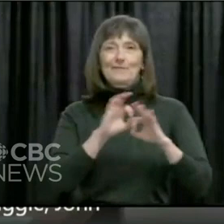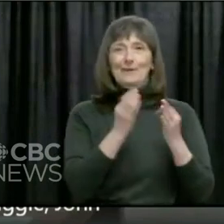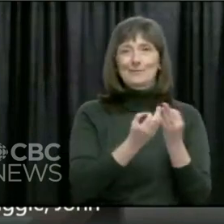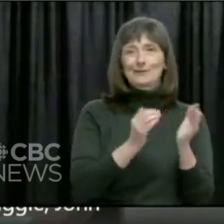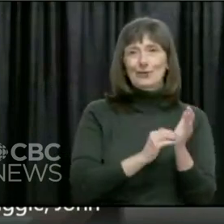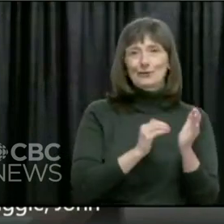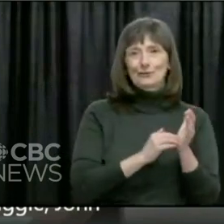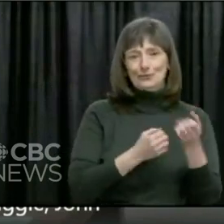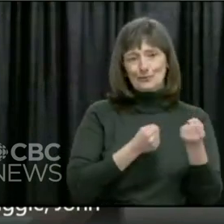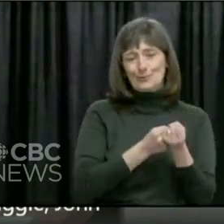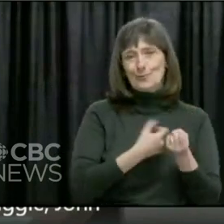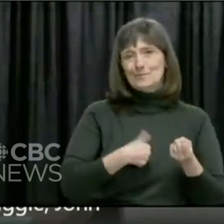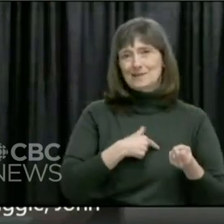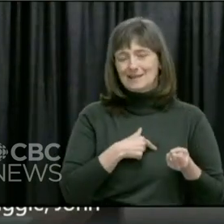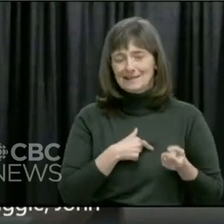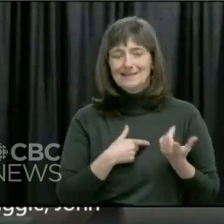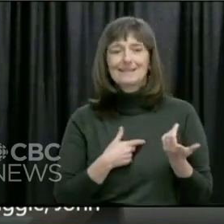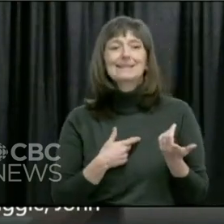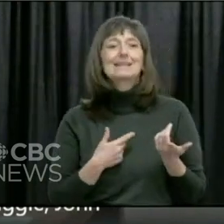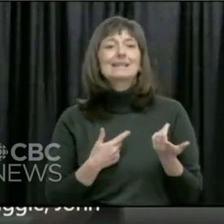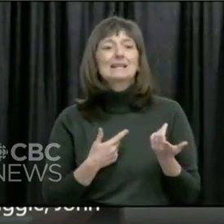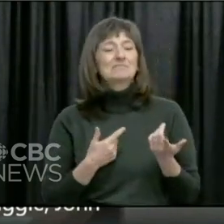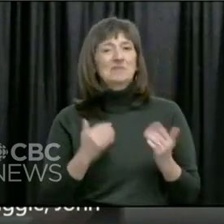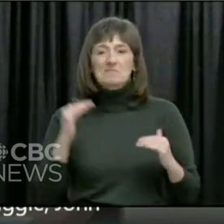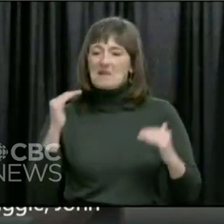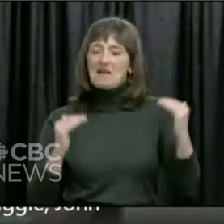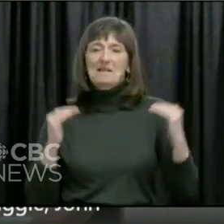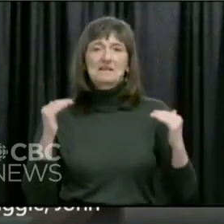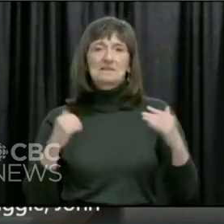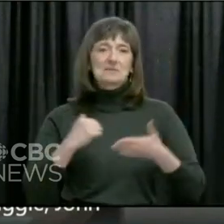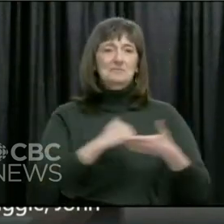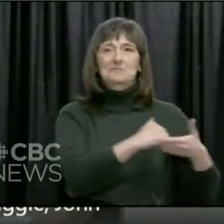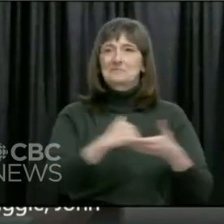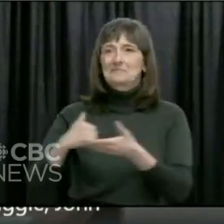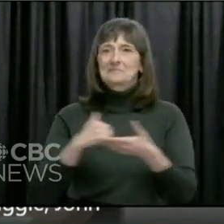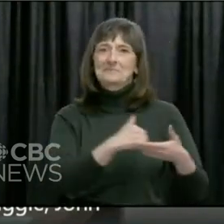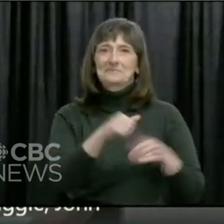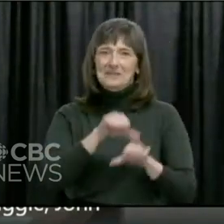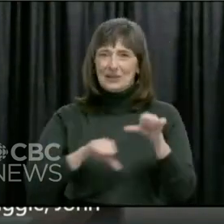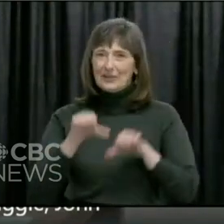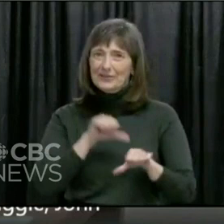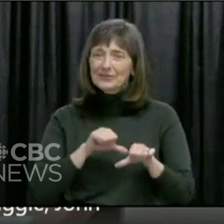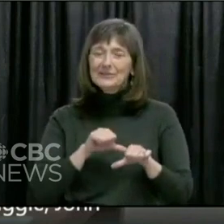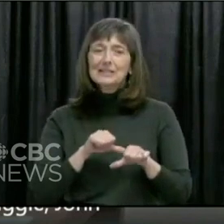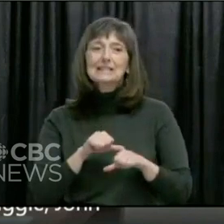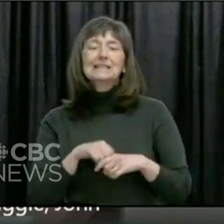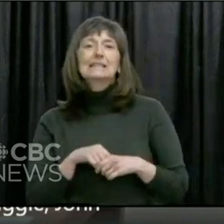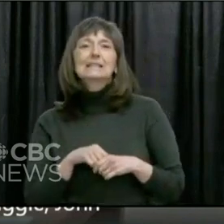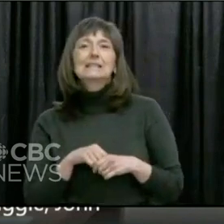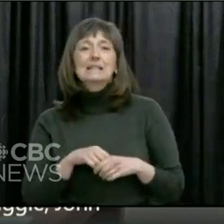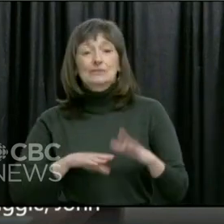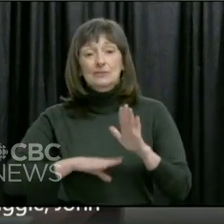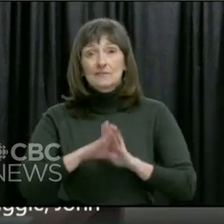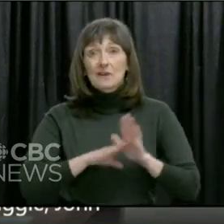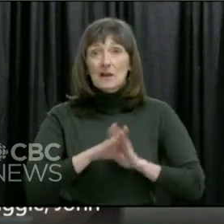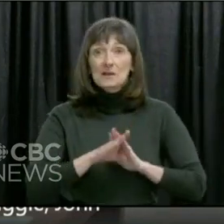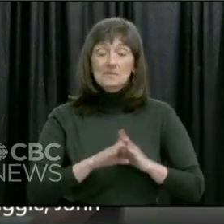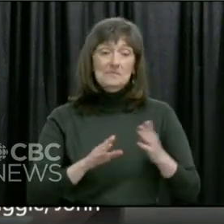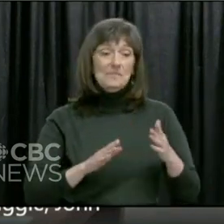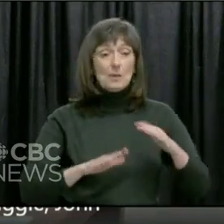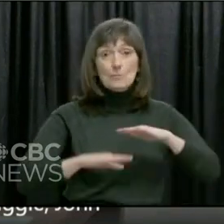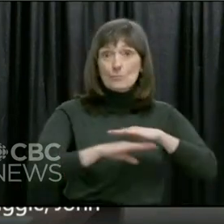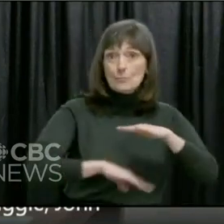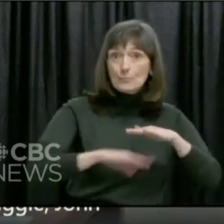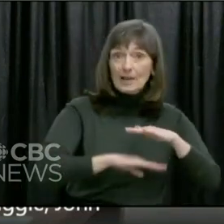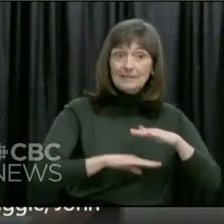One cannot exist properly without the other. The focus of our mandate has been to develop primary healthcare teams